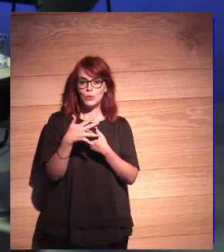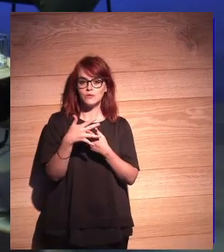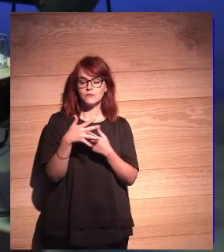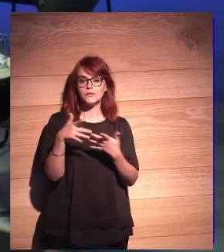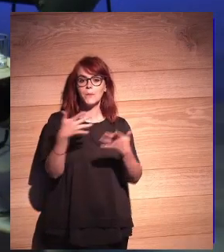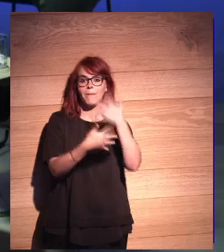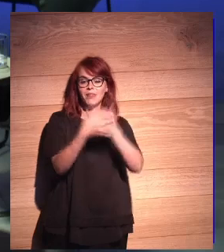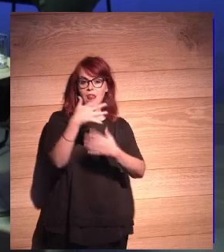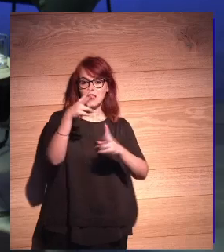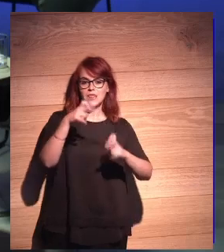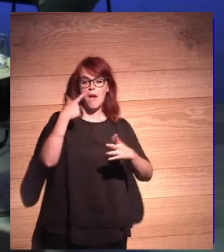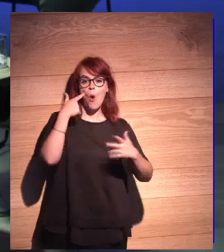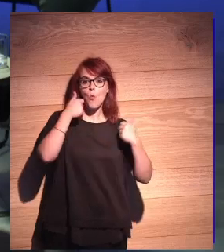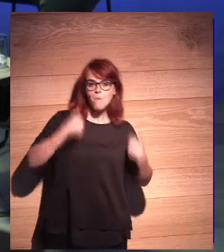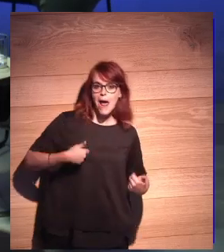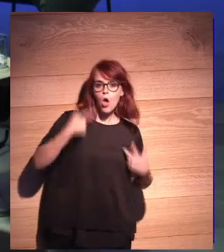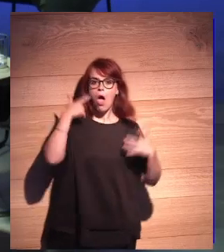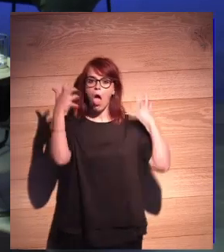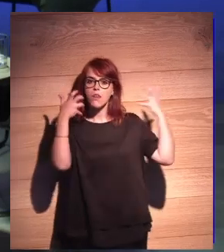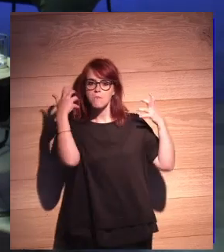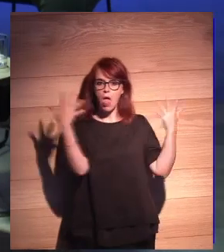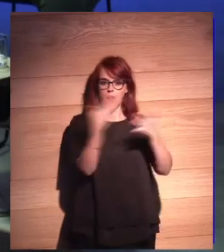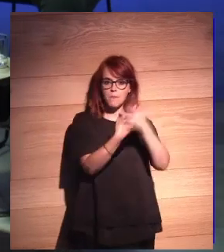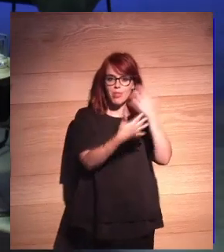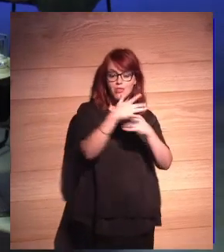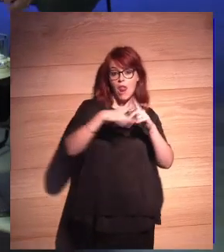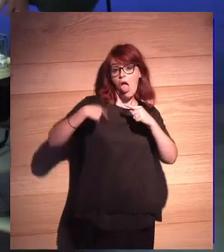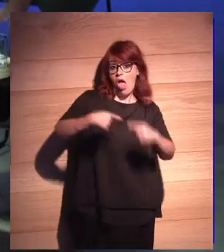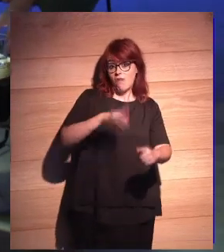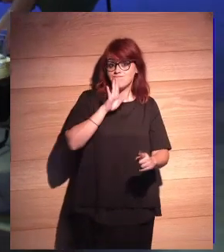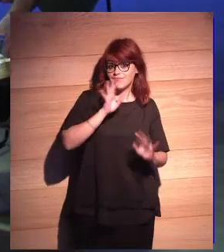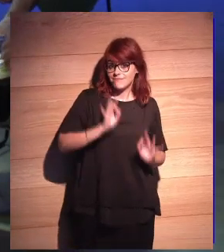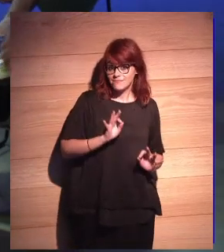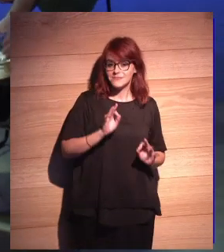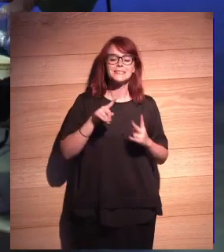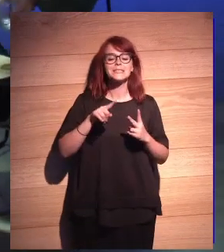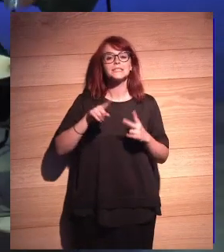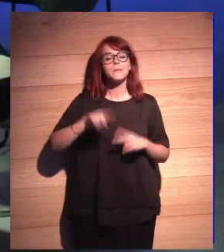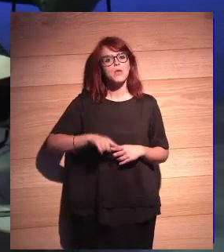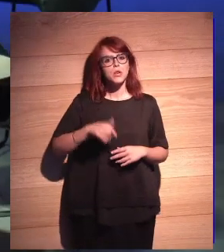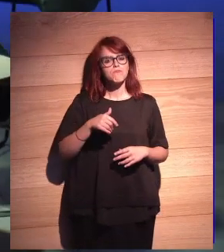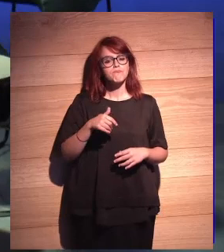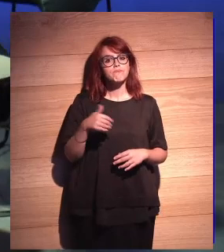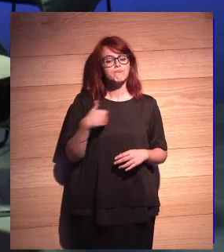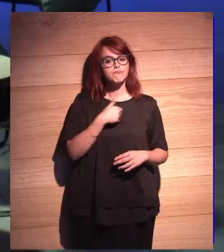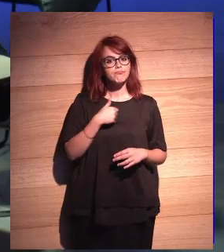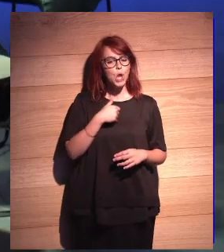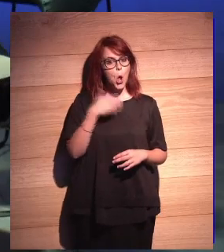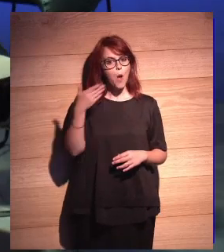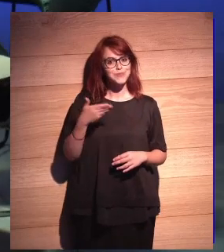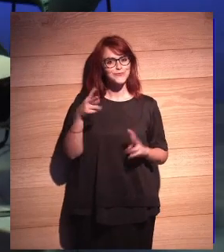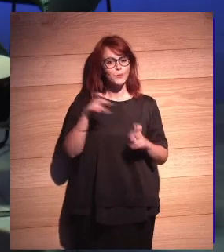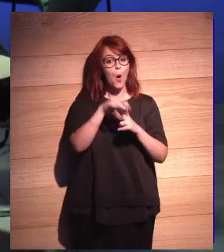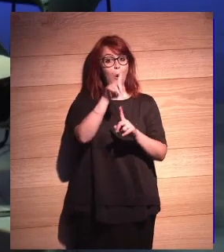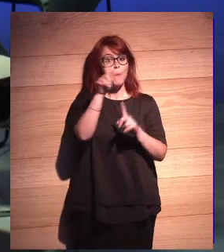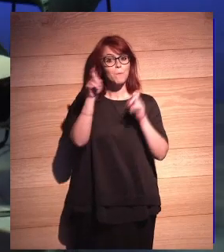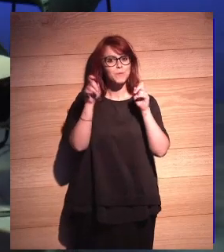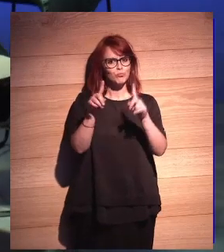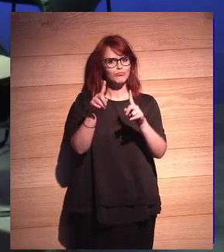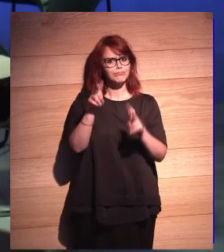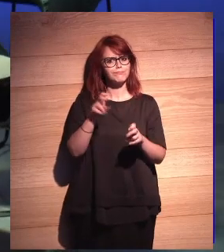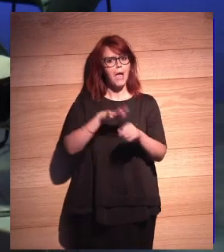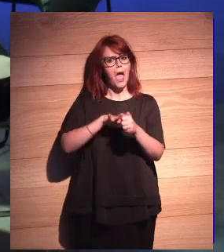works of art that combines the roles or the interactions between animals and human beings on a